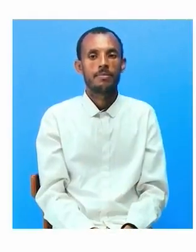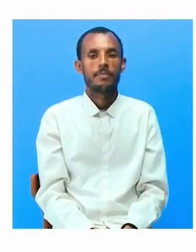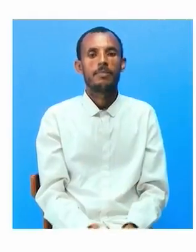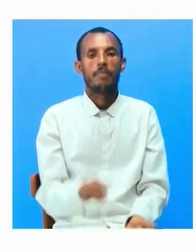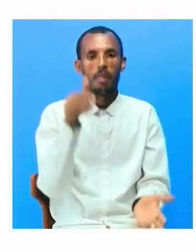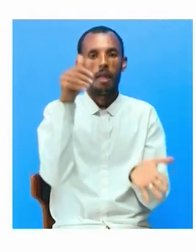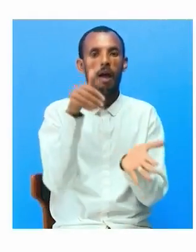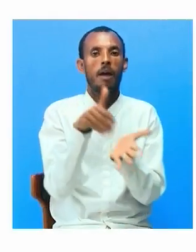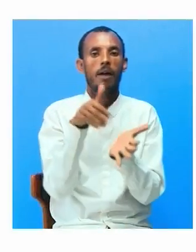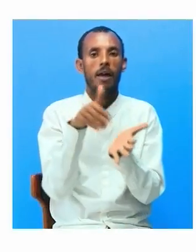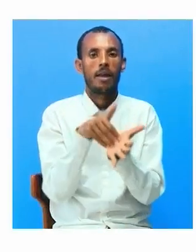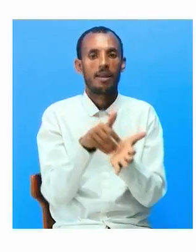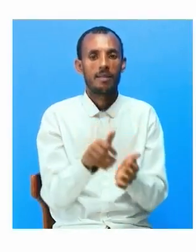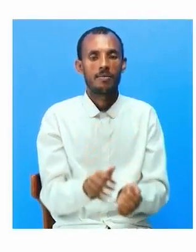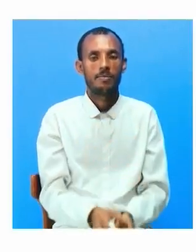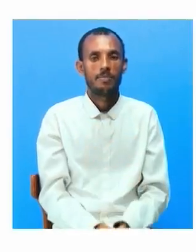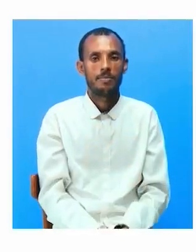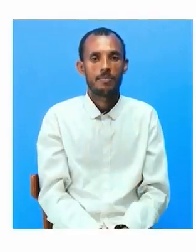Again,